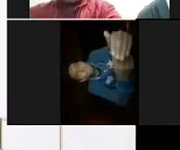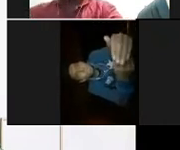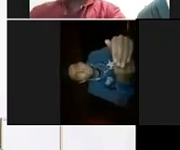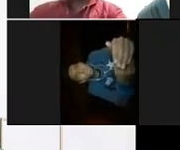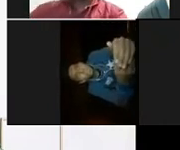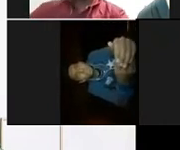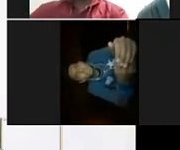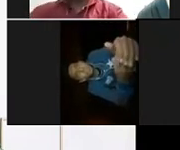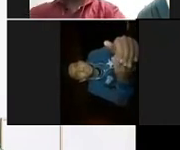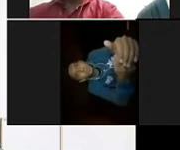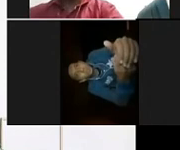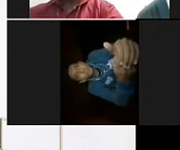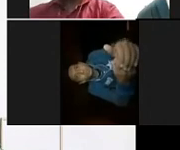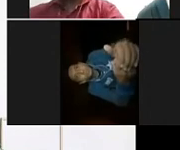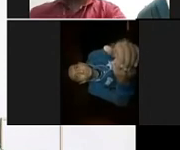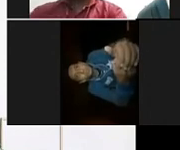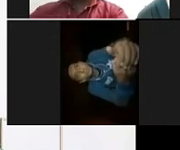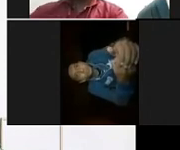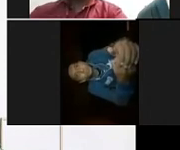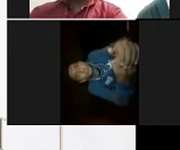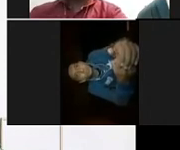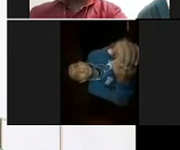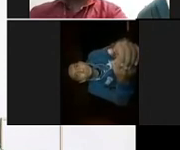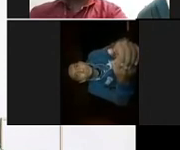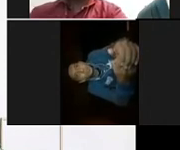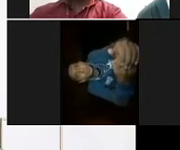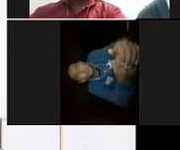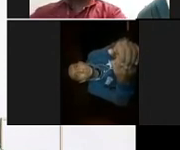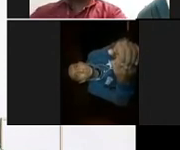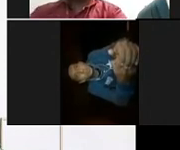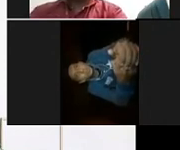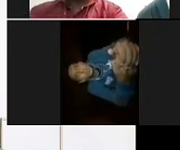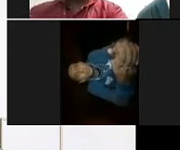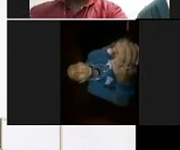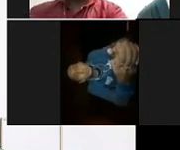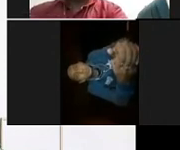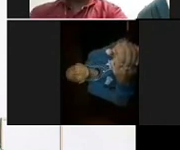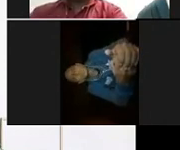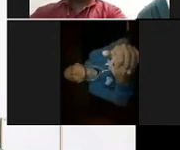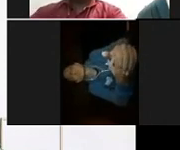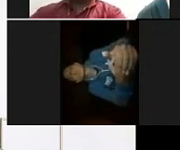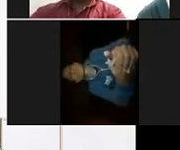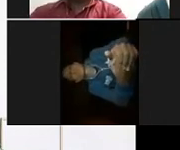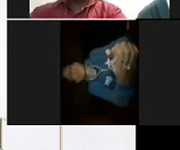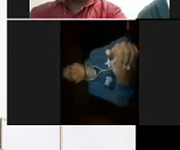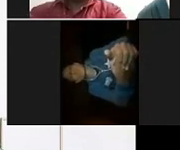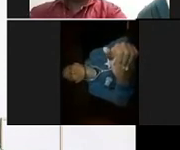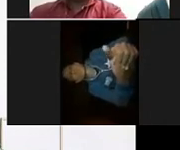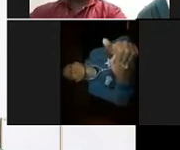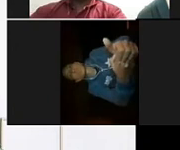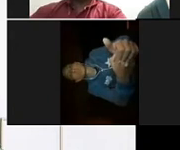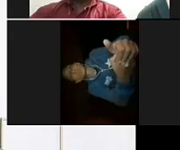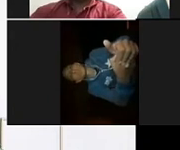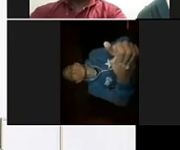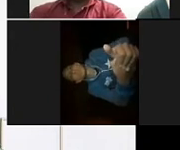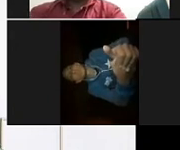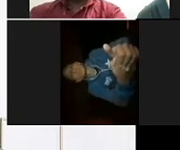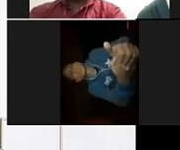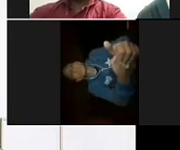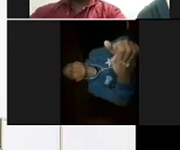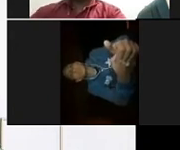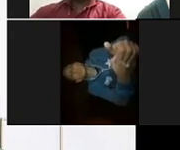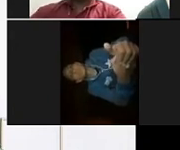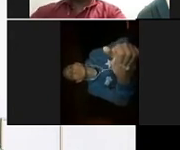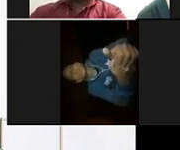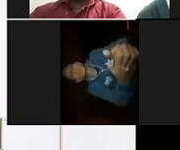country. But in order to increase the country's income, conventional agriculture